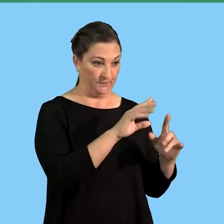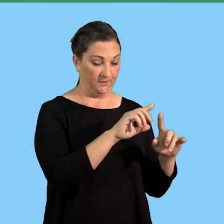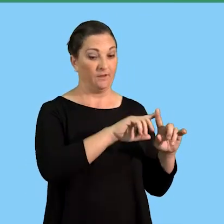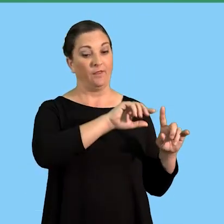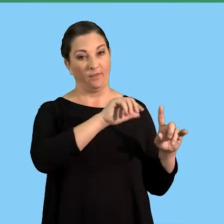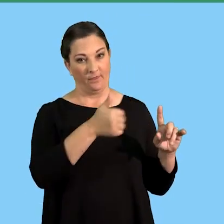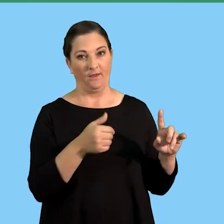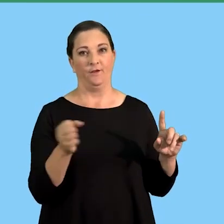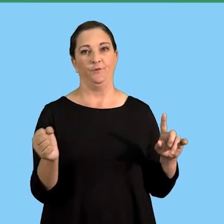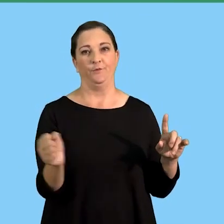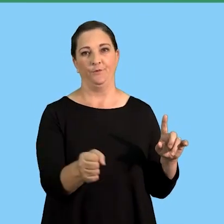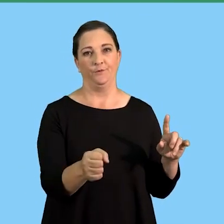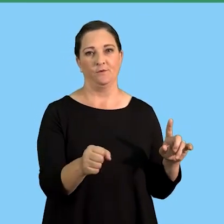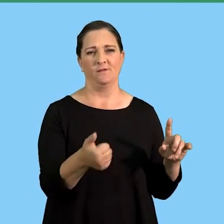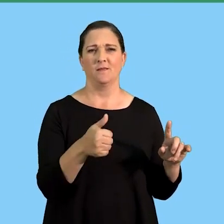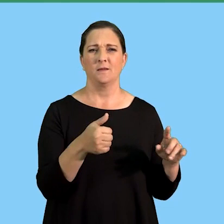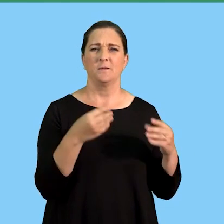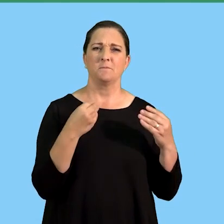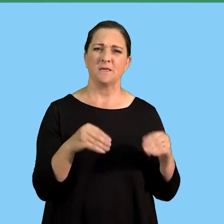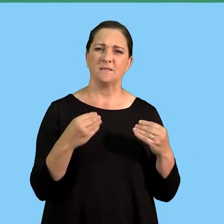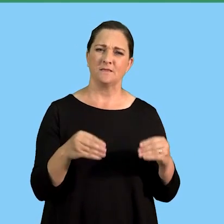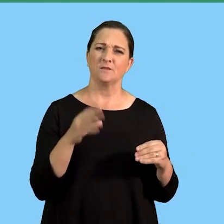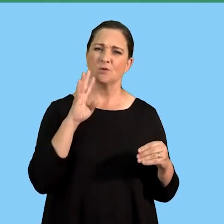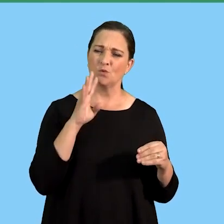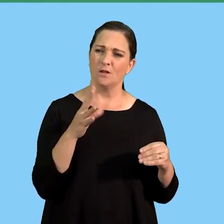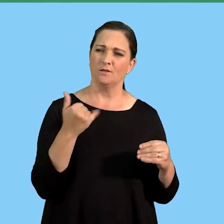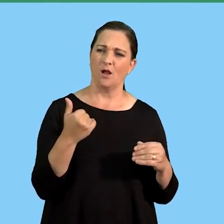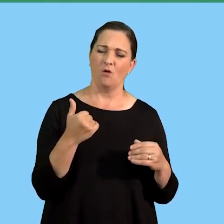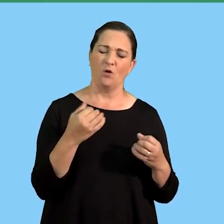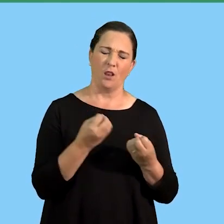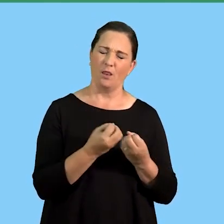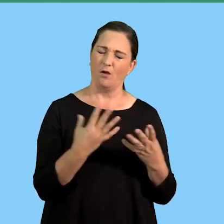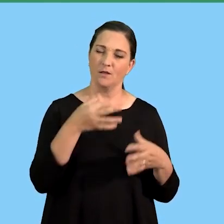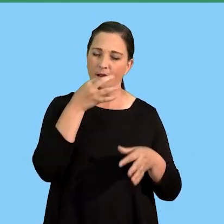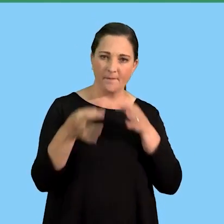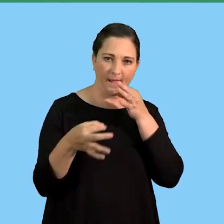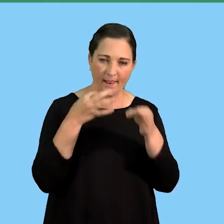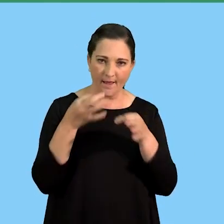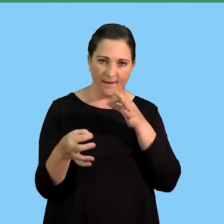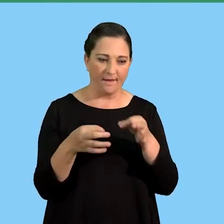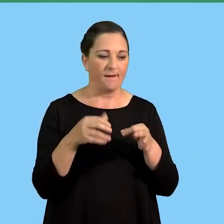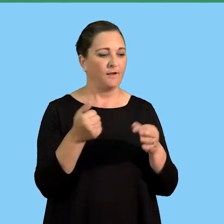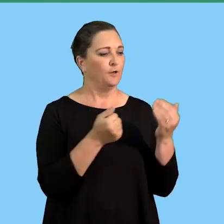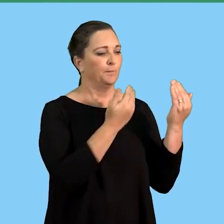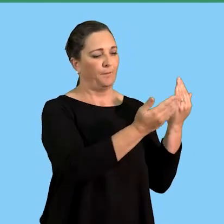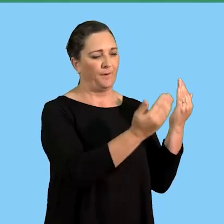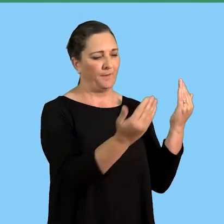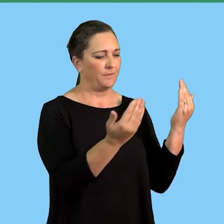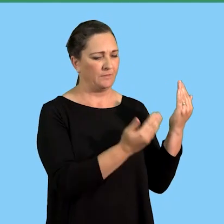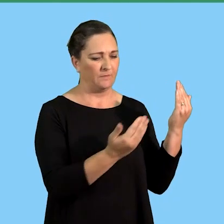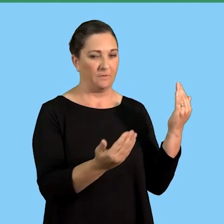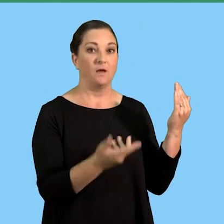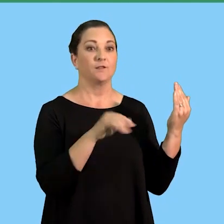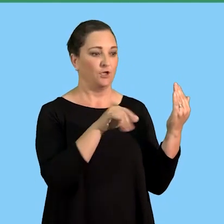after recruitment, where a business will receive many applications and then they will need to select